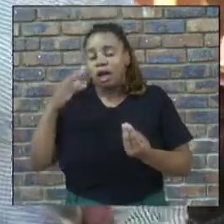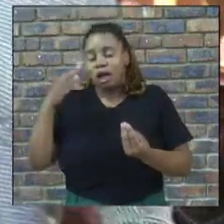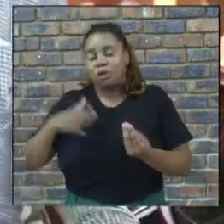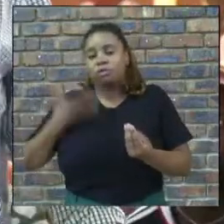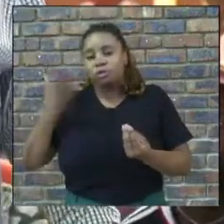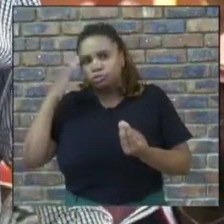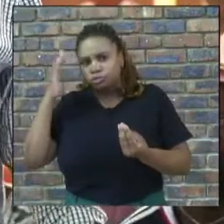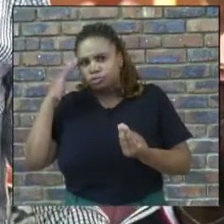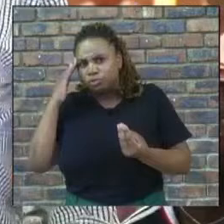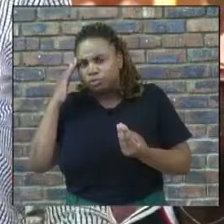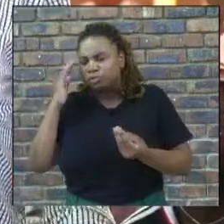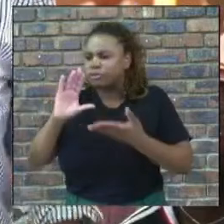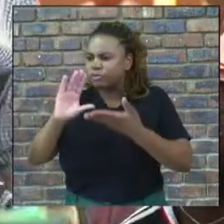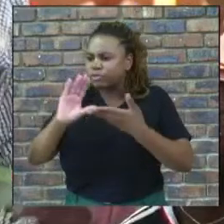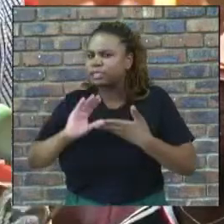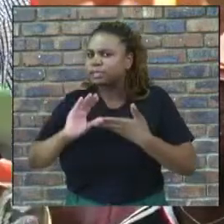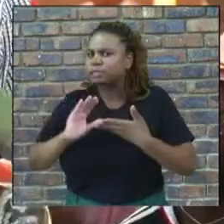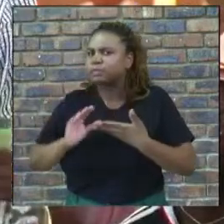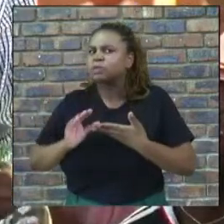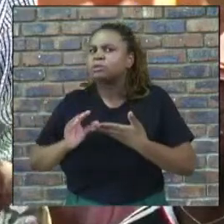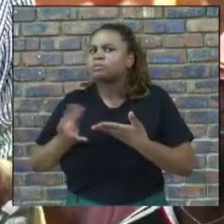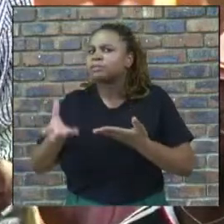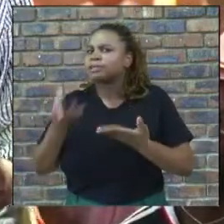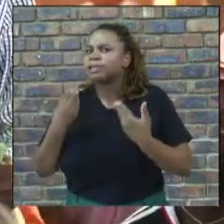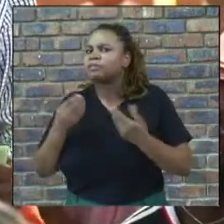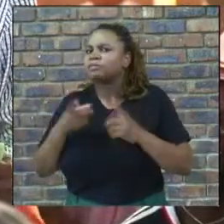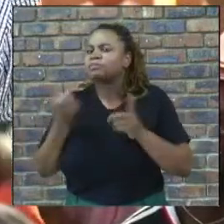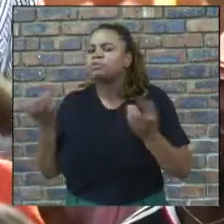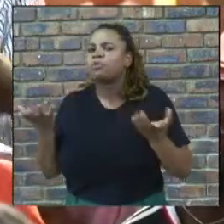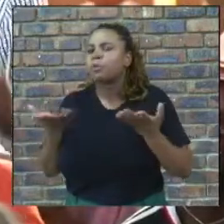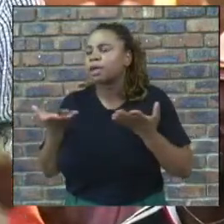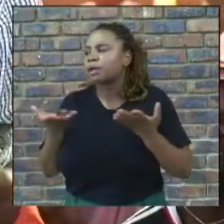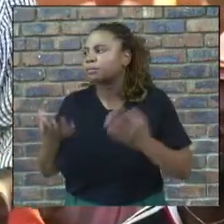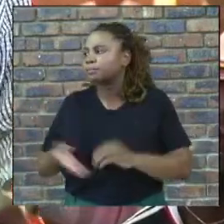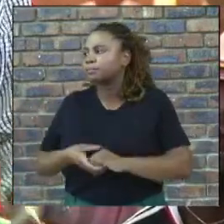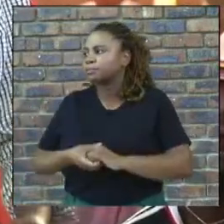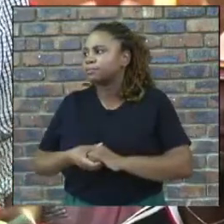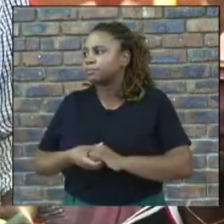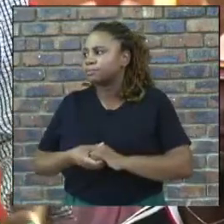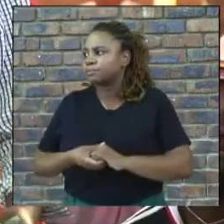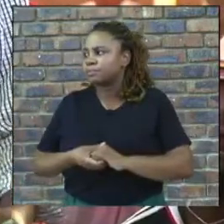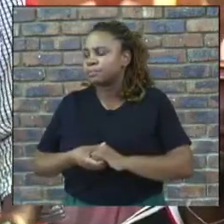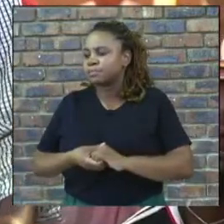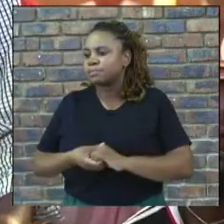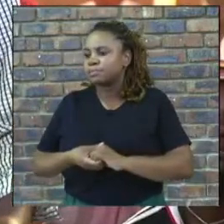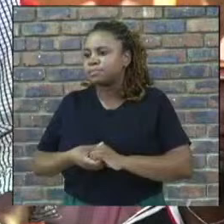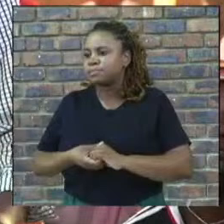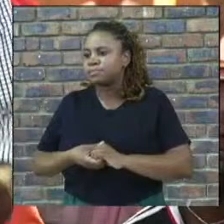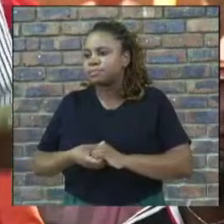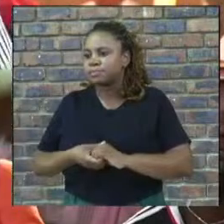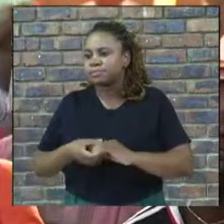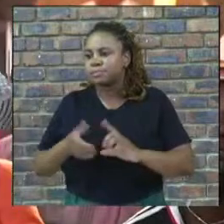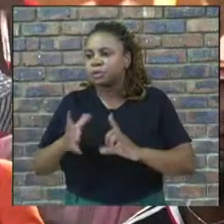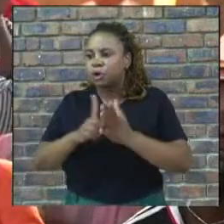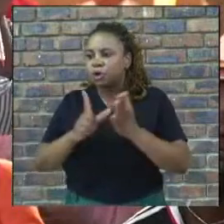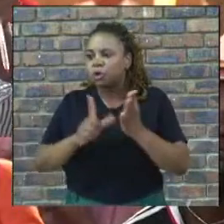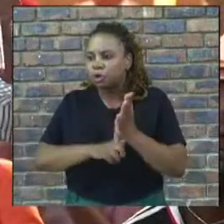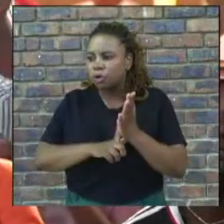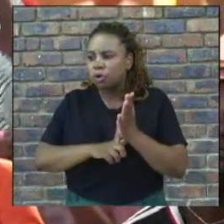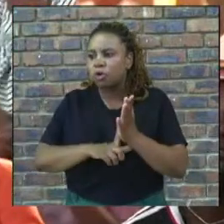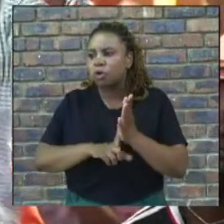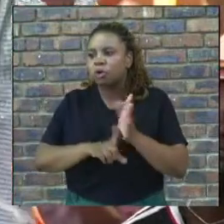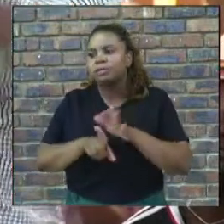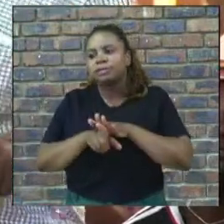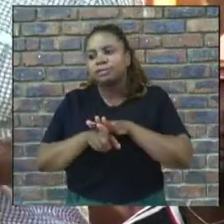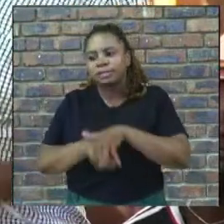So mota ona taba e nngwe hape ya bolela o ka re molao hatela rena batho ba ntsho ba South Africa. Ke bolela